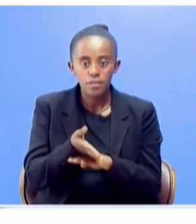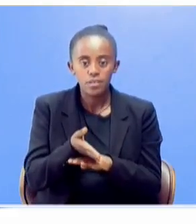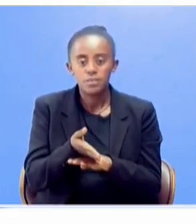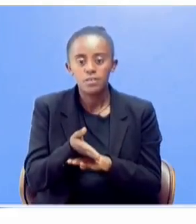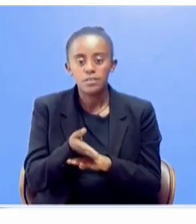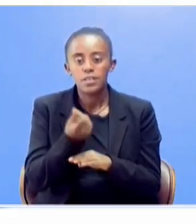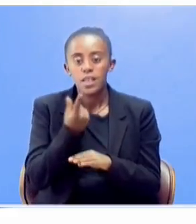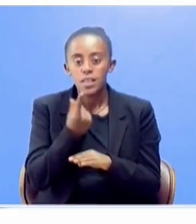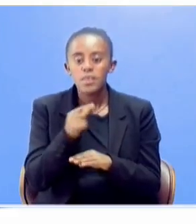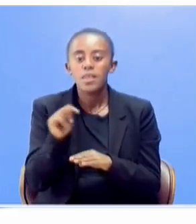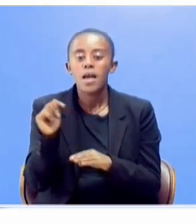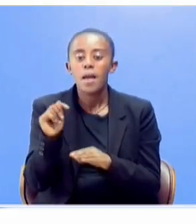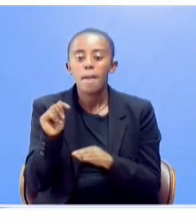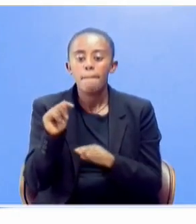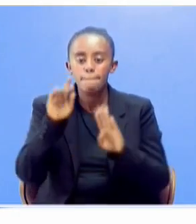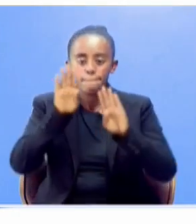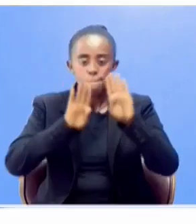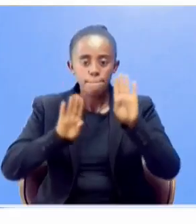the bus